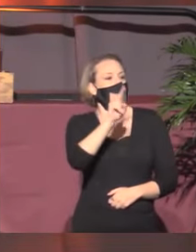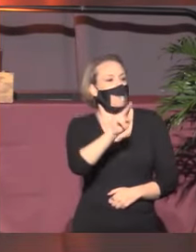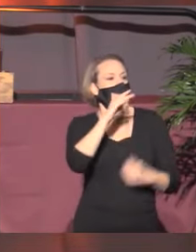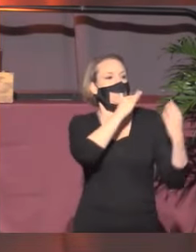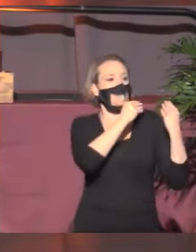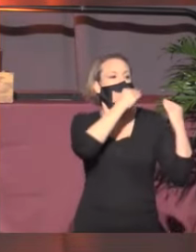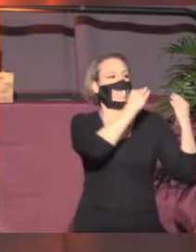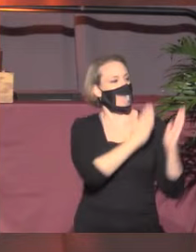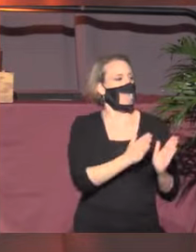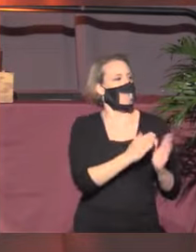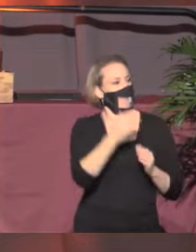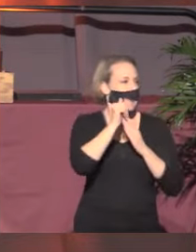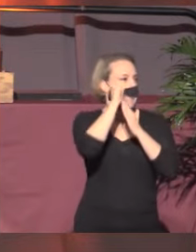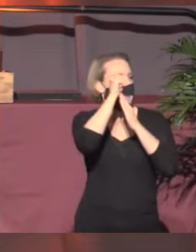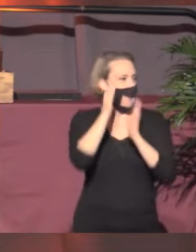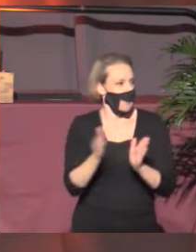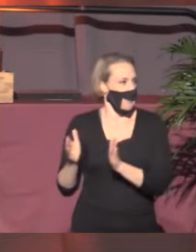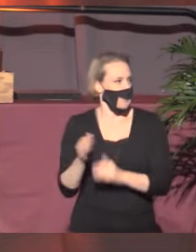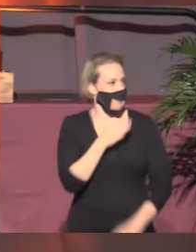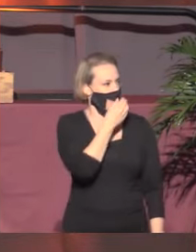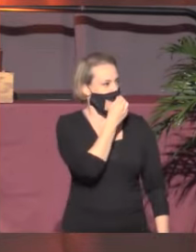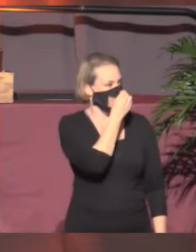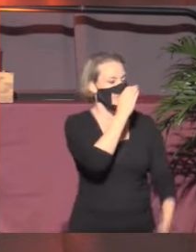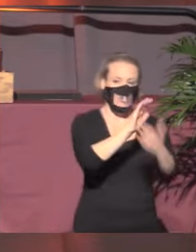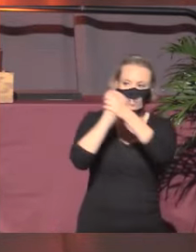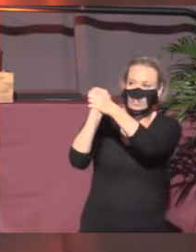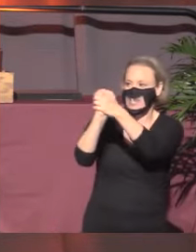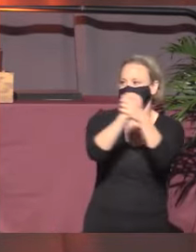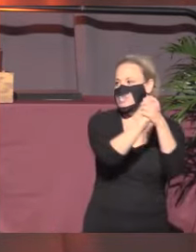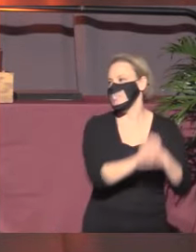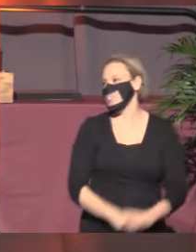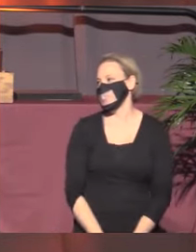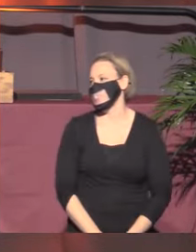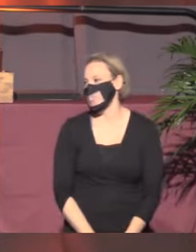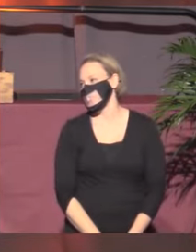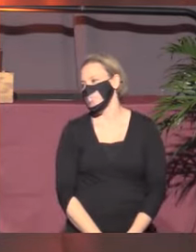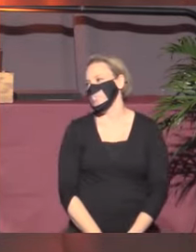each and every last one of you. Congratulations.